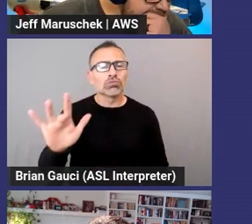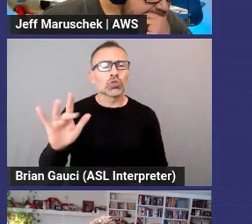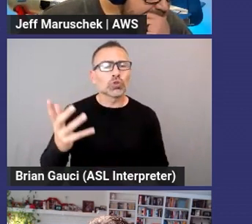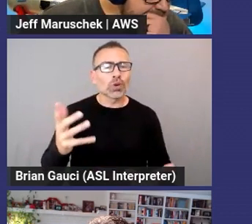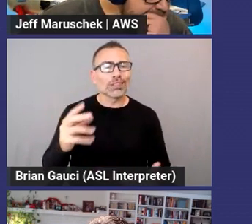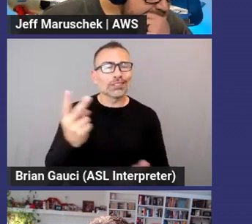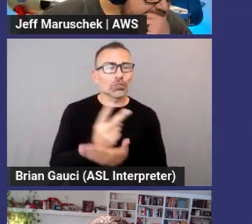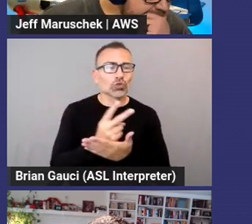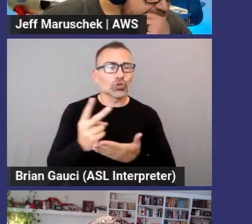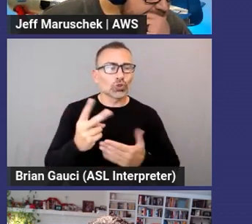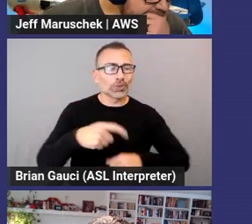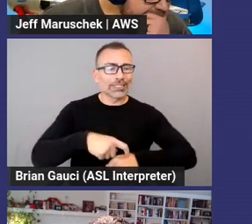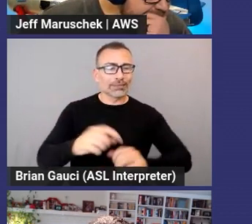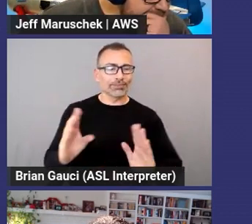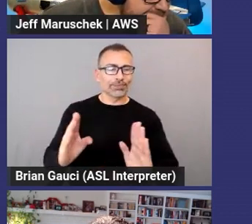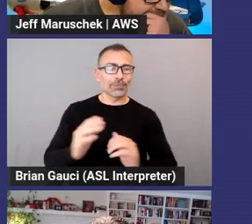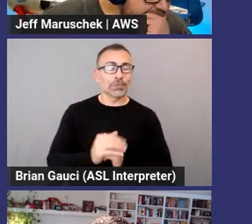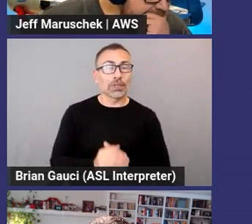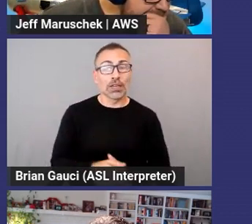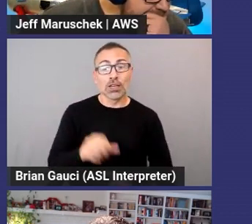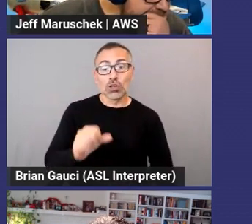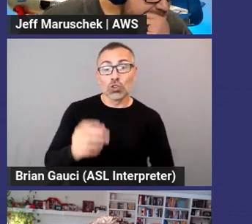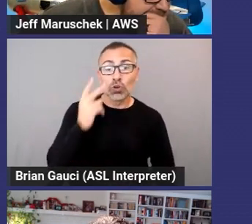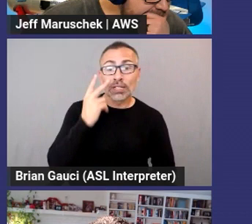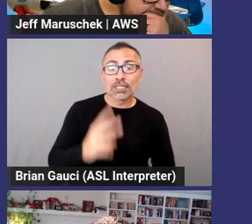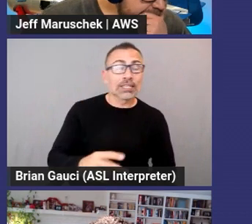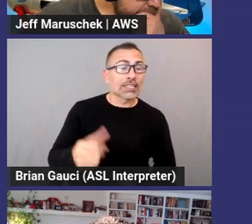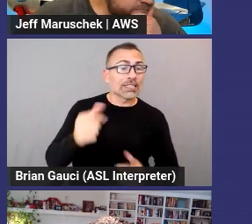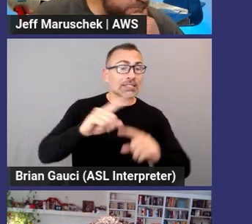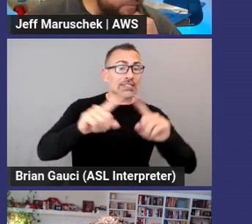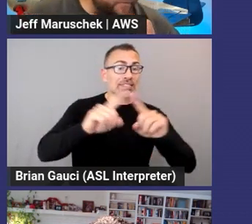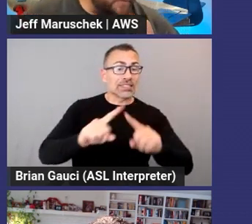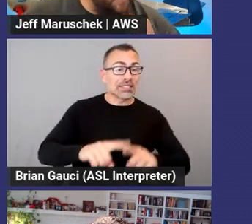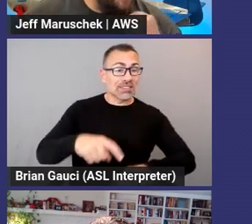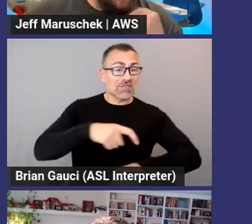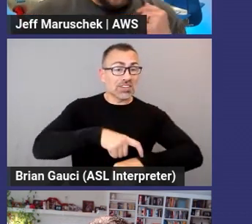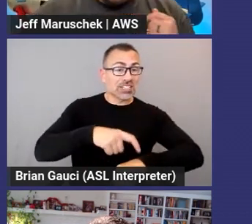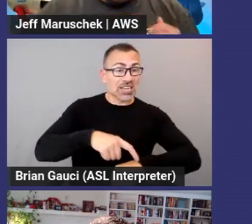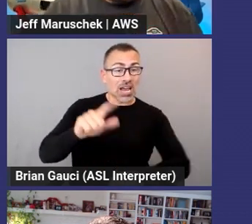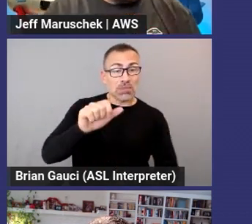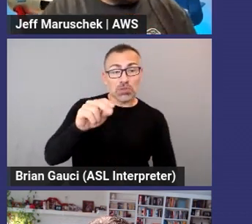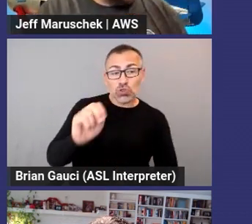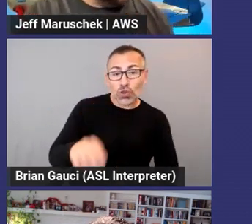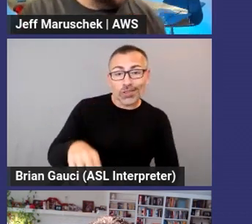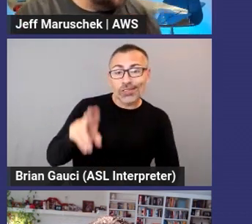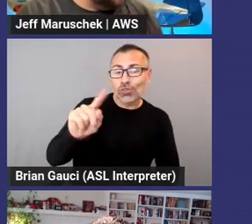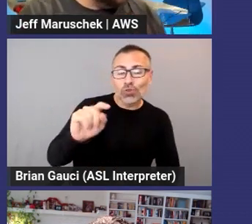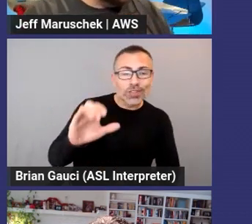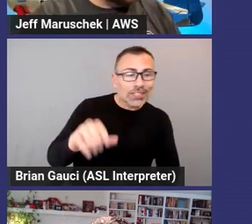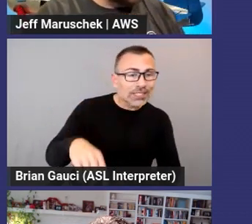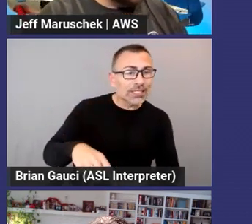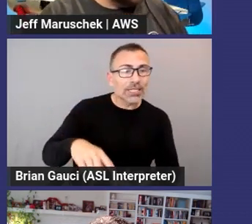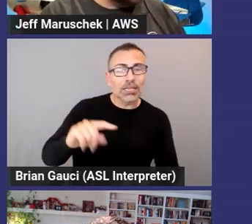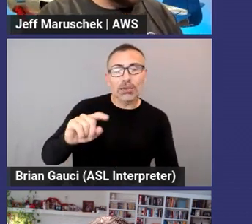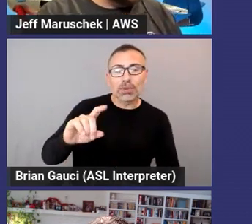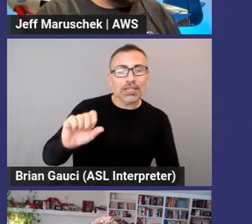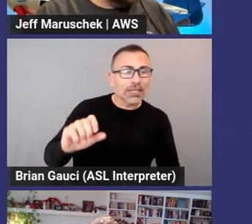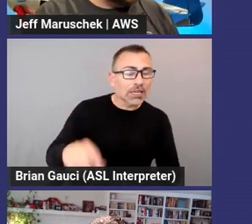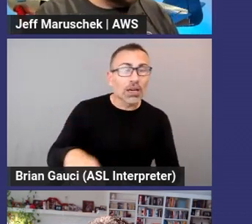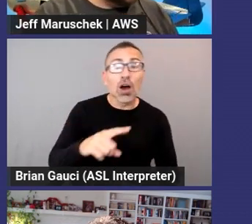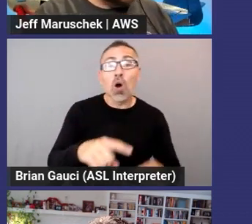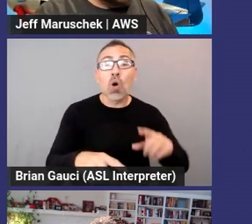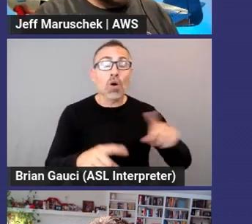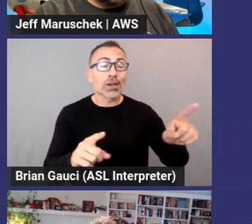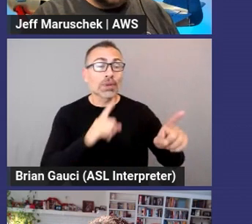So you can view this information in UTC time zone, local time zone. You can choose absolute or relative time frames. You can take actions